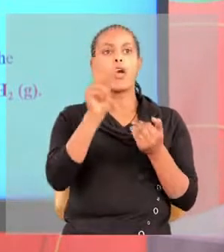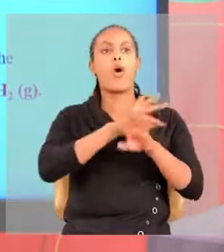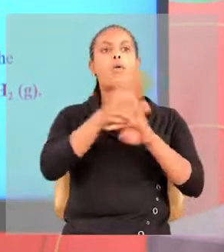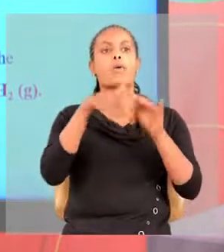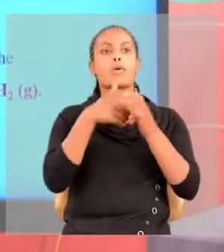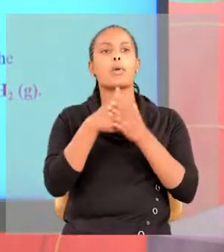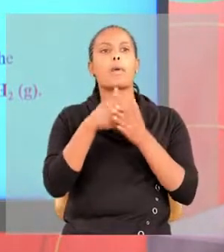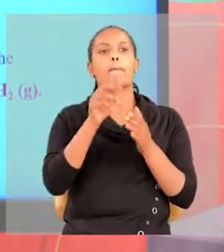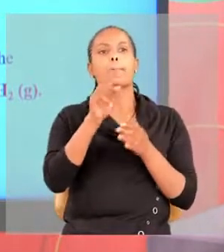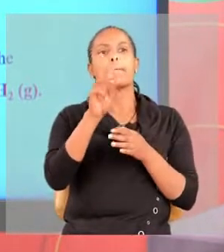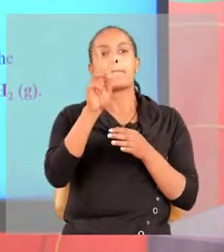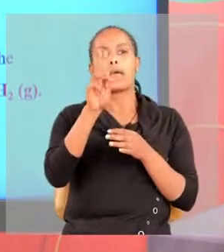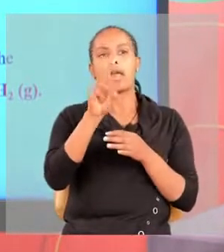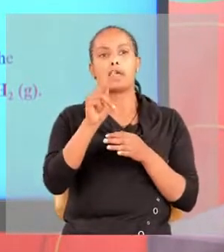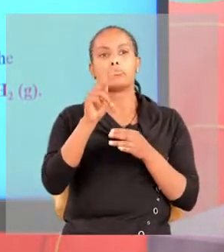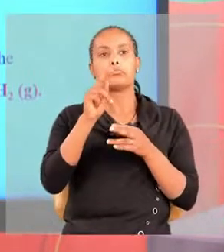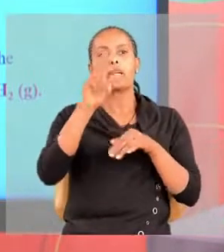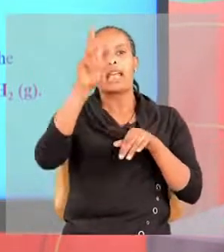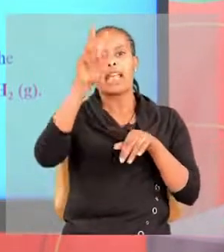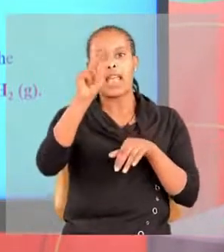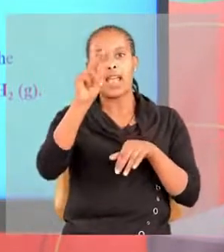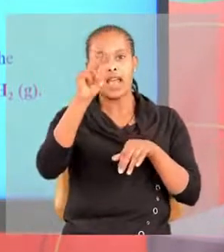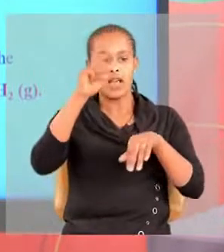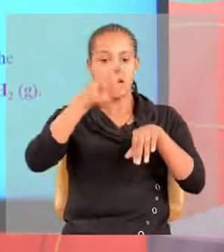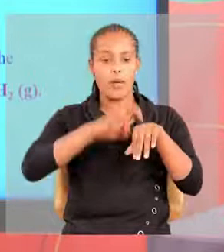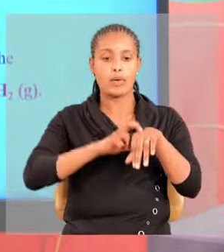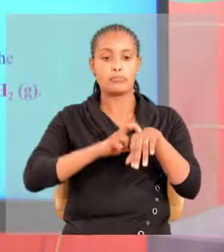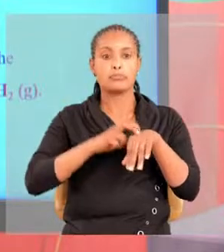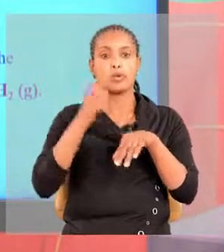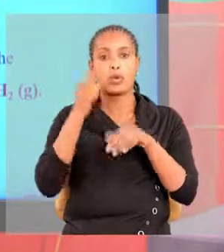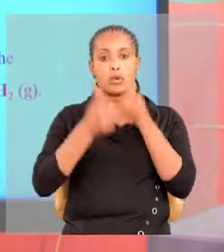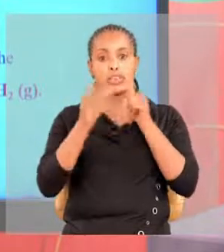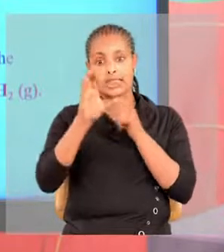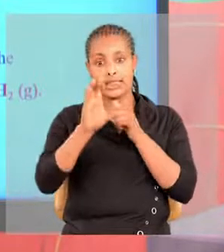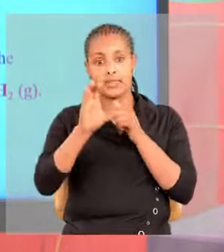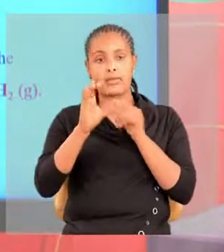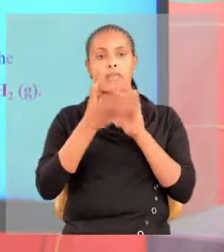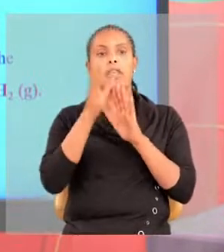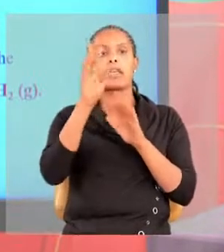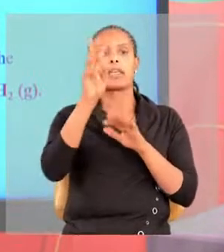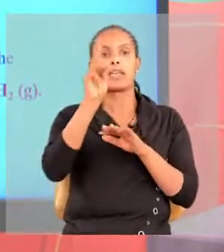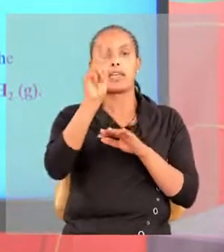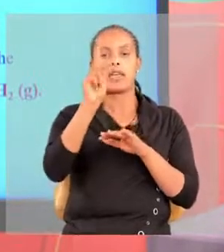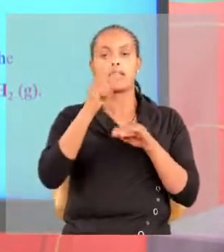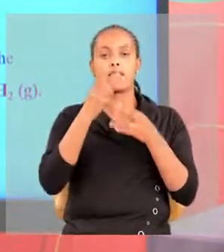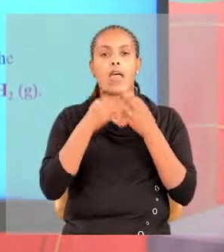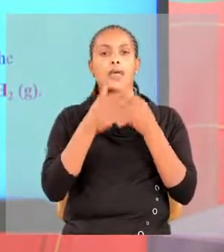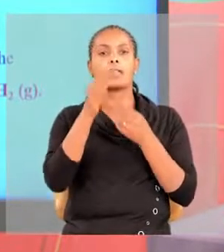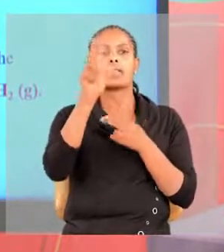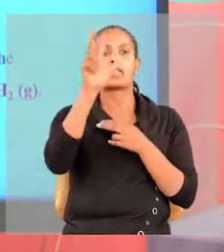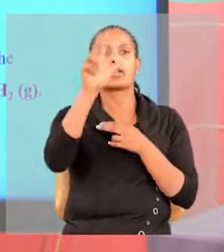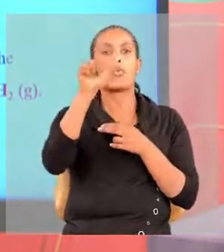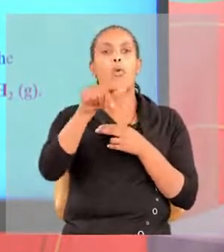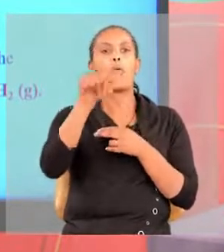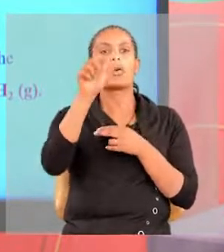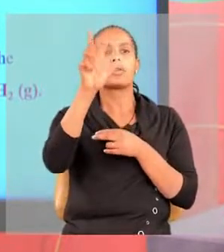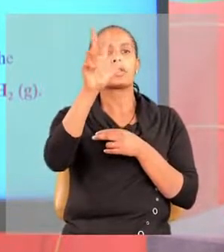K prime C times K double prime C, which is K prime C is